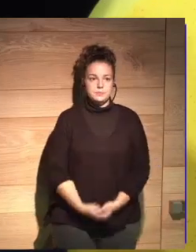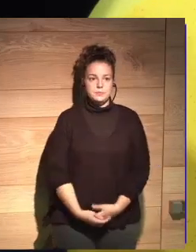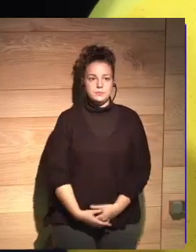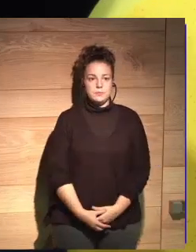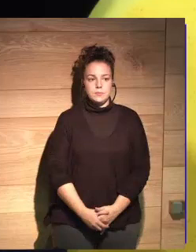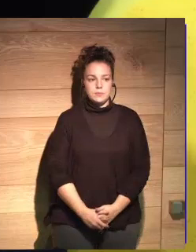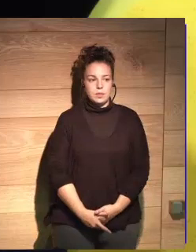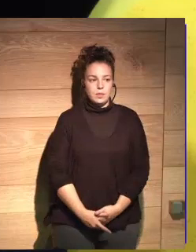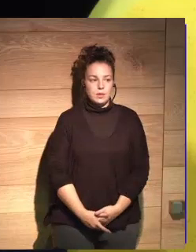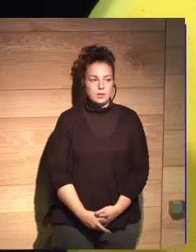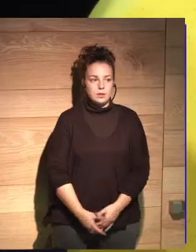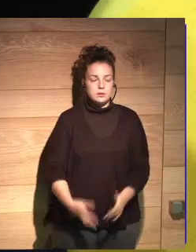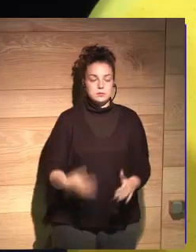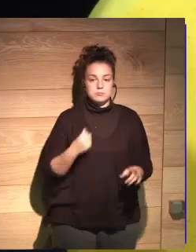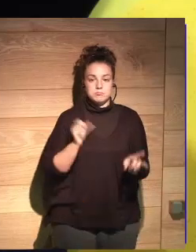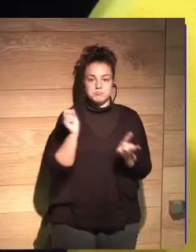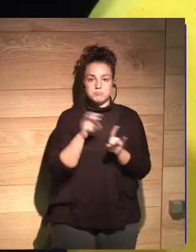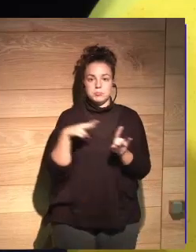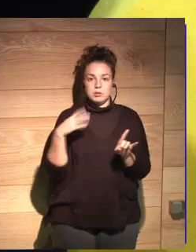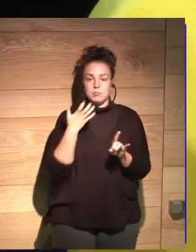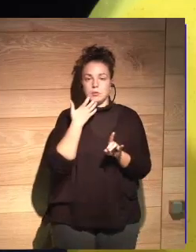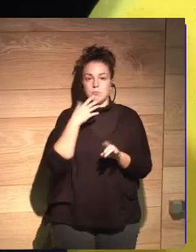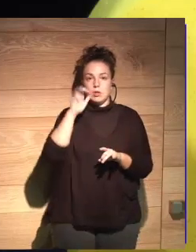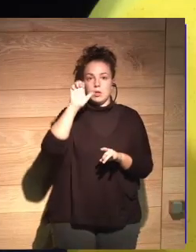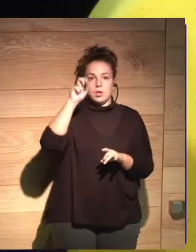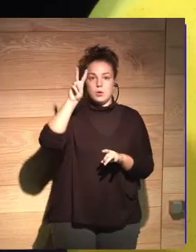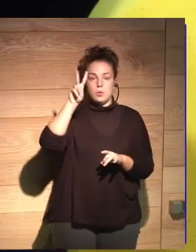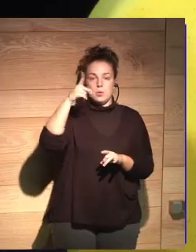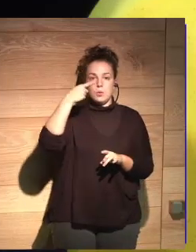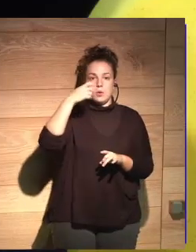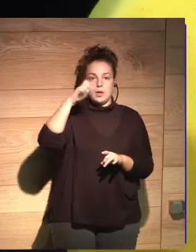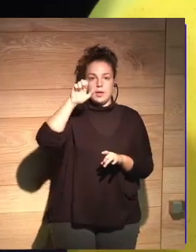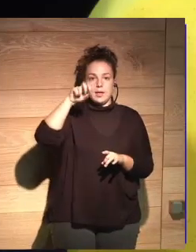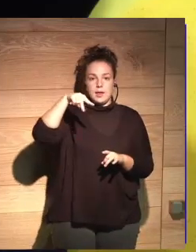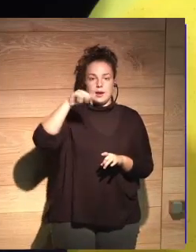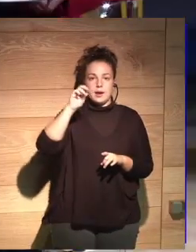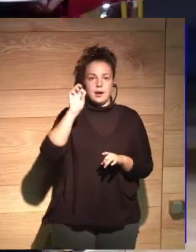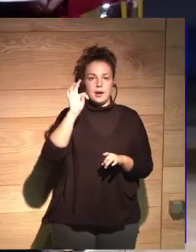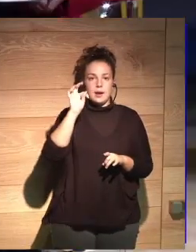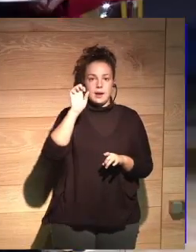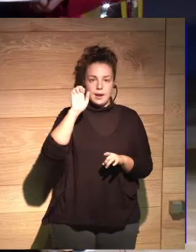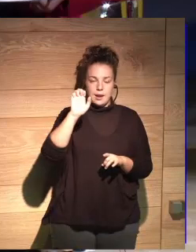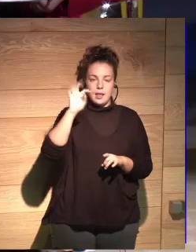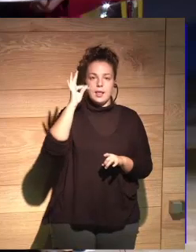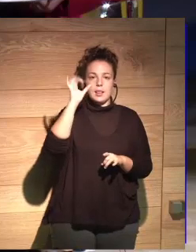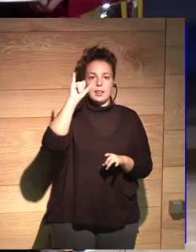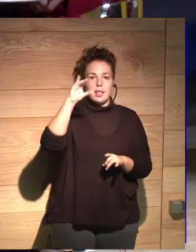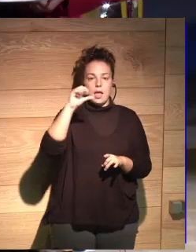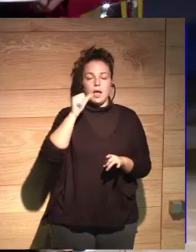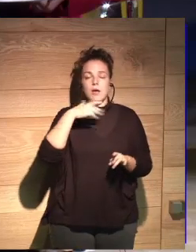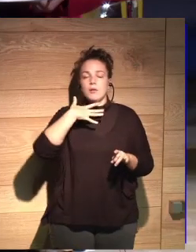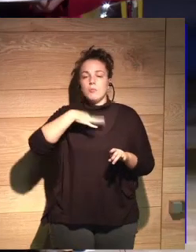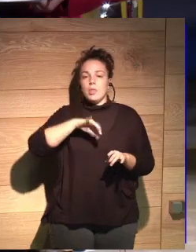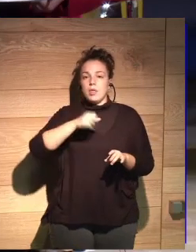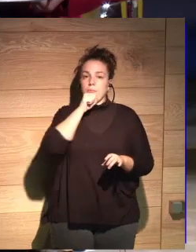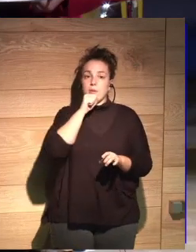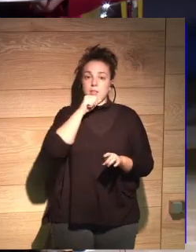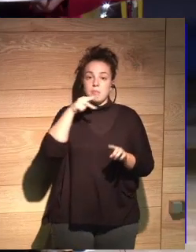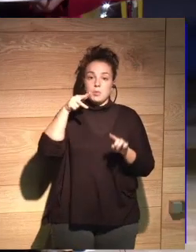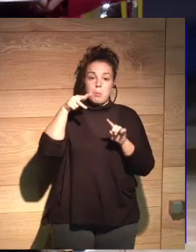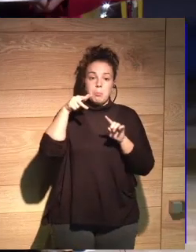ensure that, yep, they age slowly, they're smart, that would be good for them. No matter whether they wanted to go into art